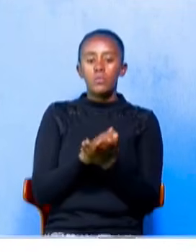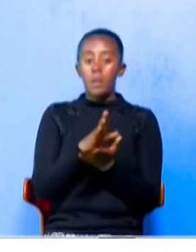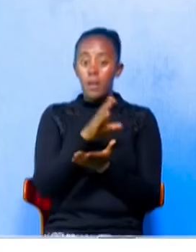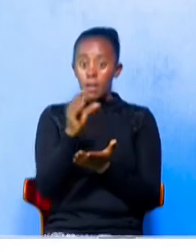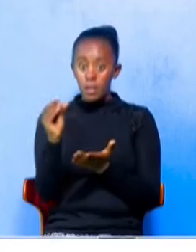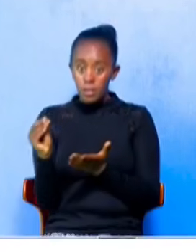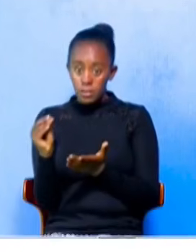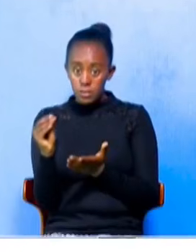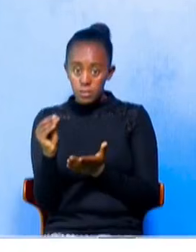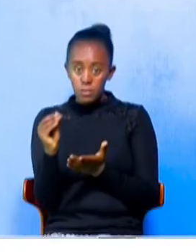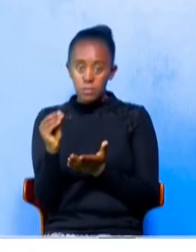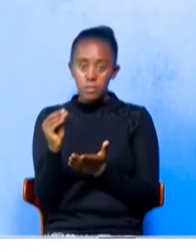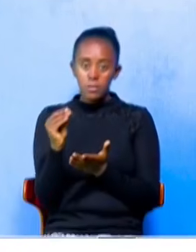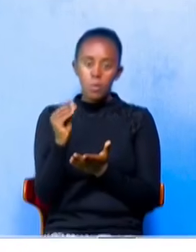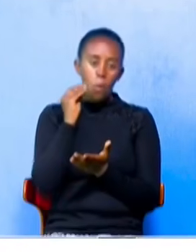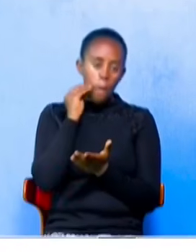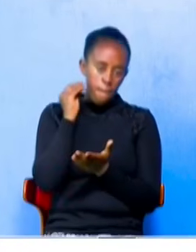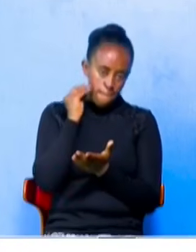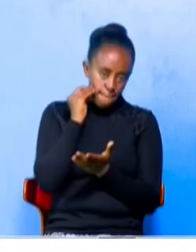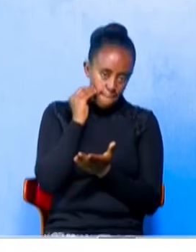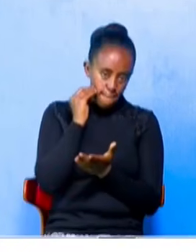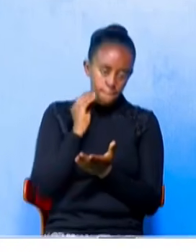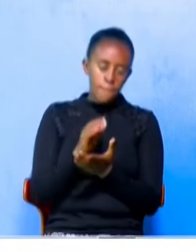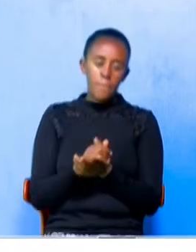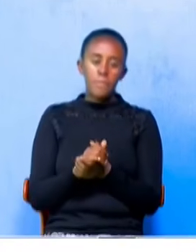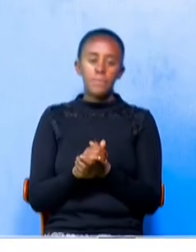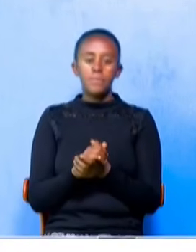and at home.